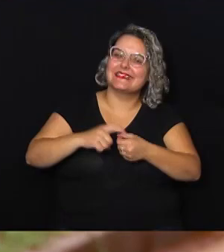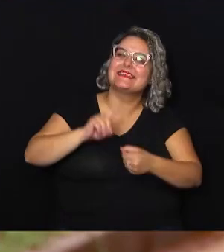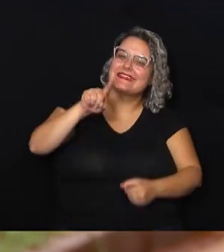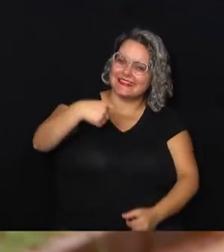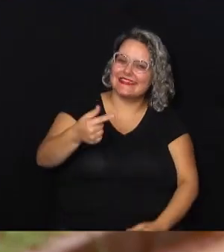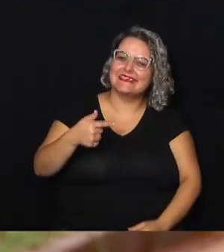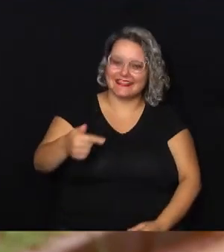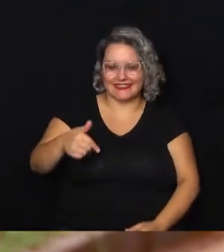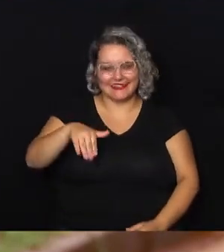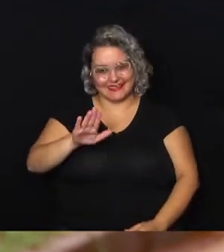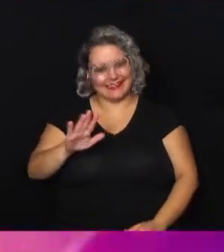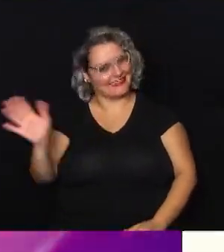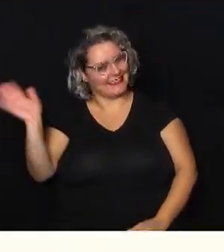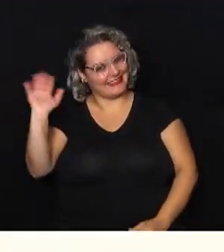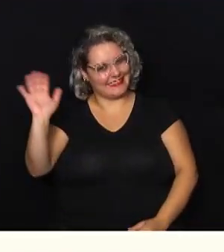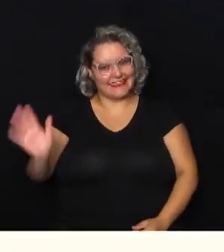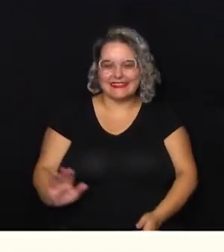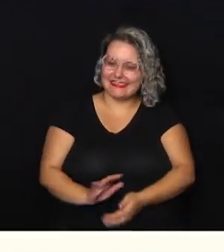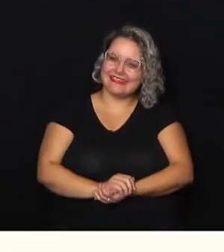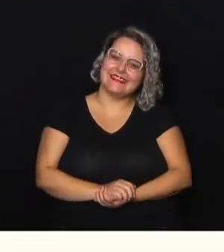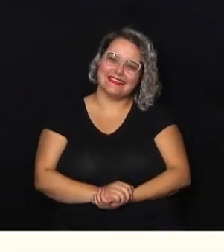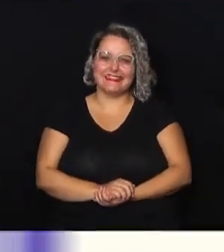semana com muito mais. Tchau!